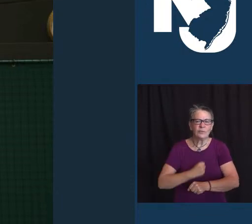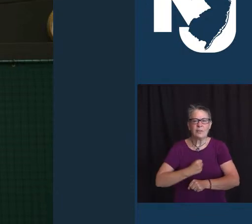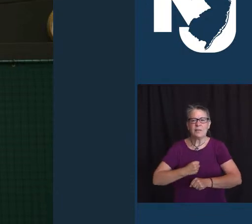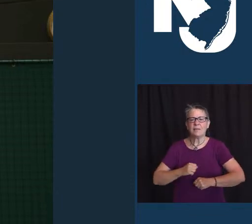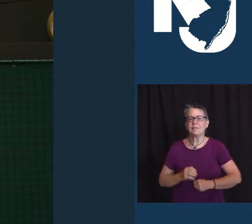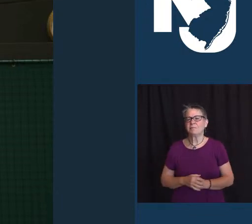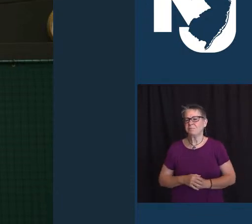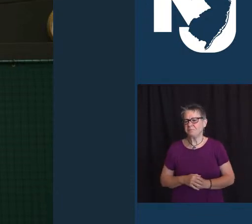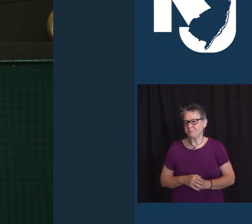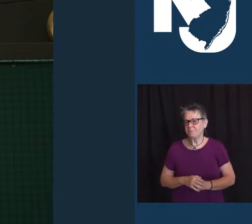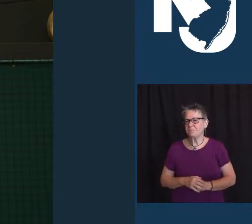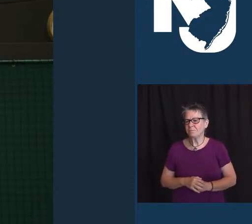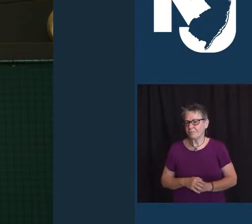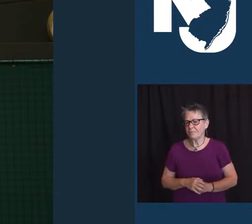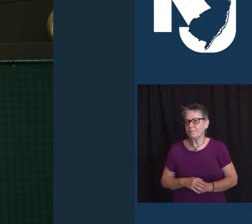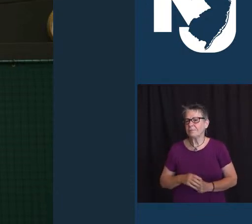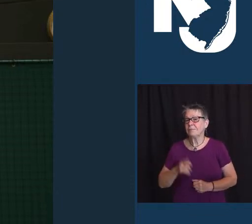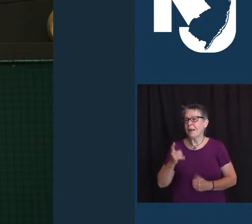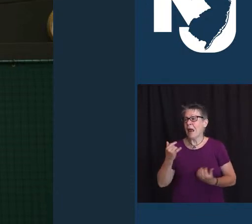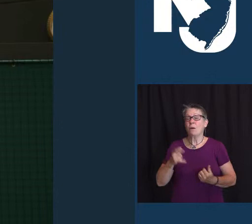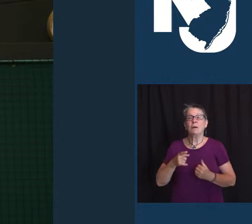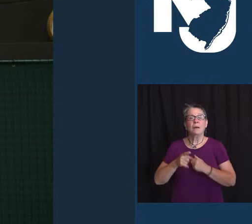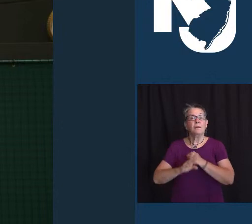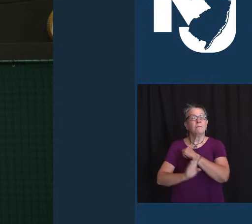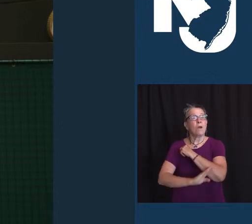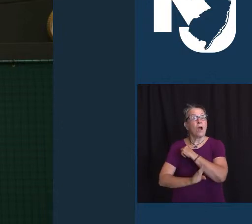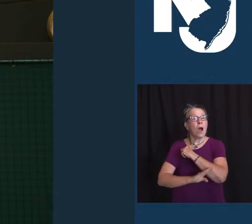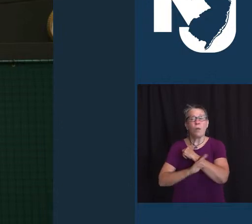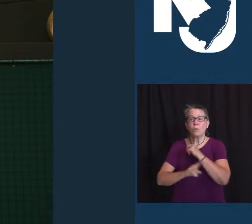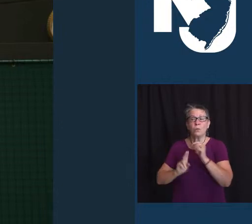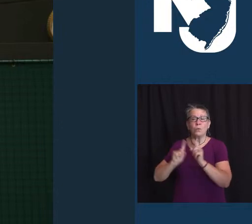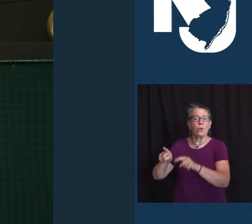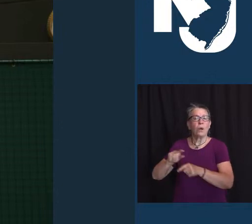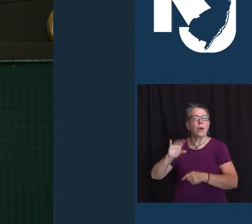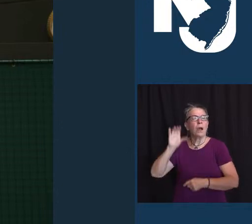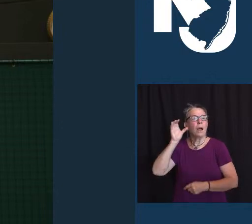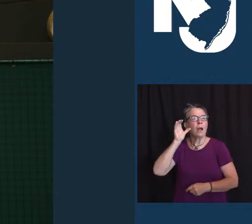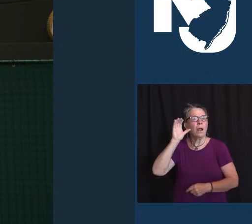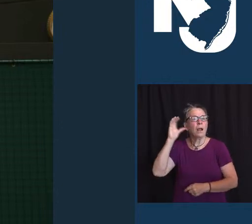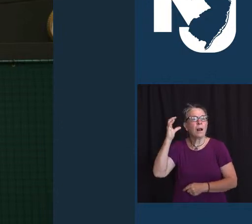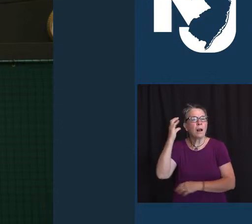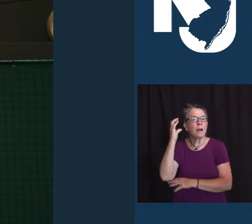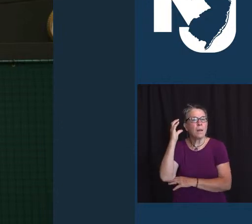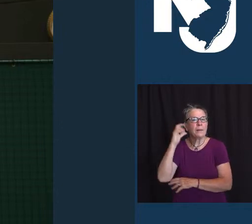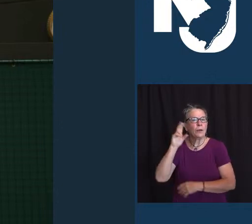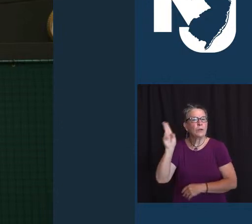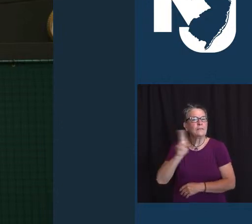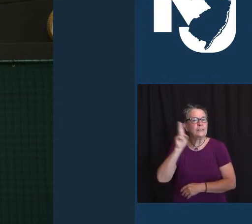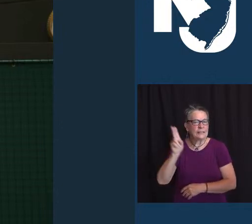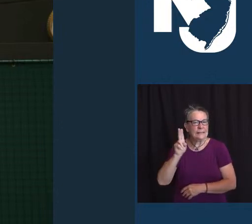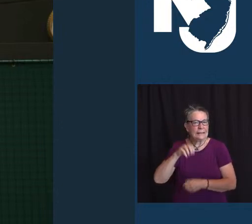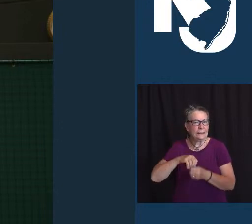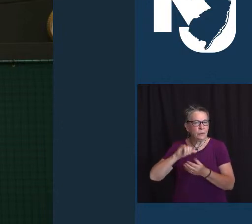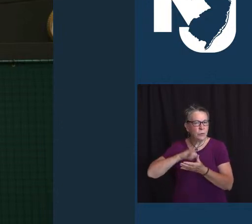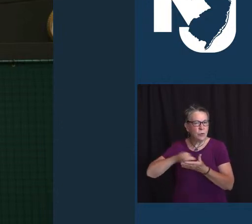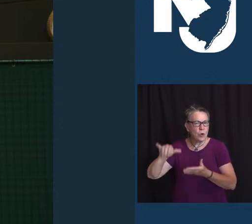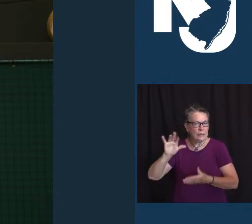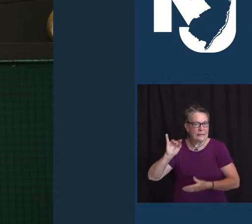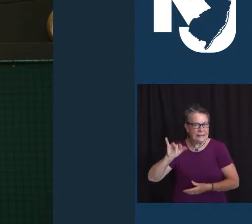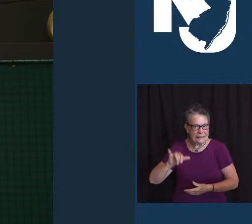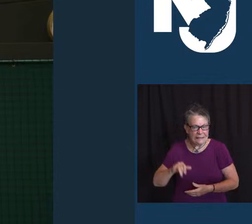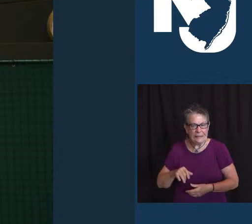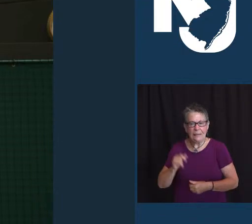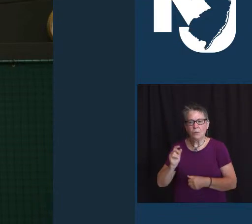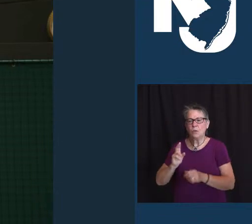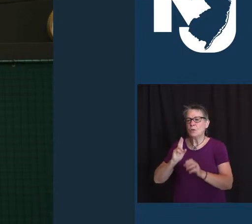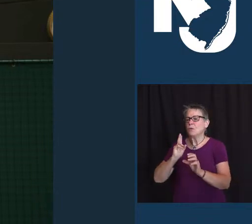in addition to his studies, he'll also play tennis. Something tells me he won't have to worry about being unseeded in his future